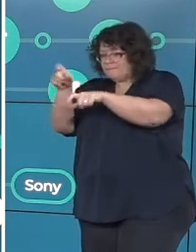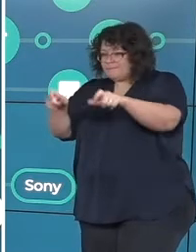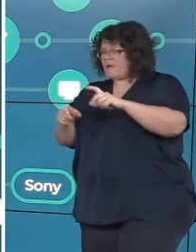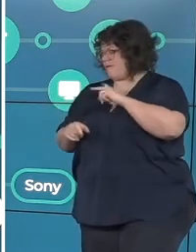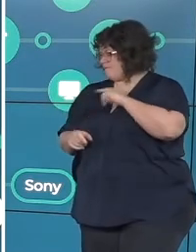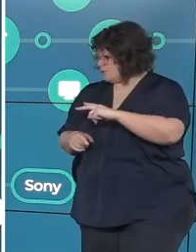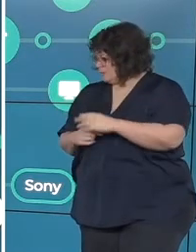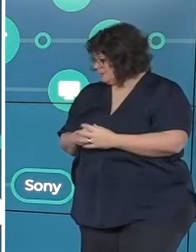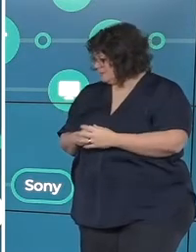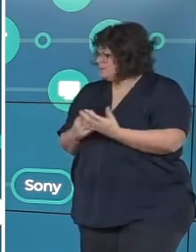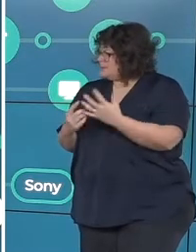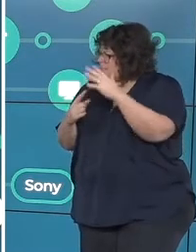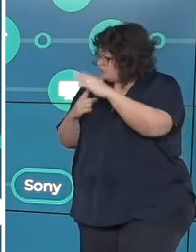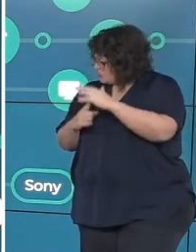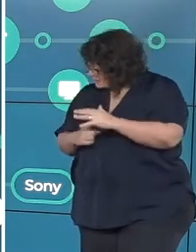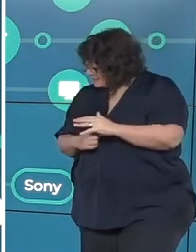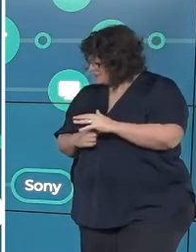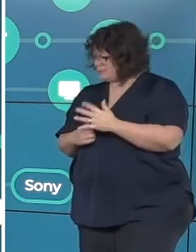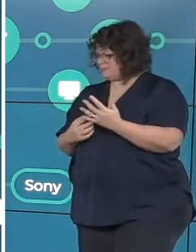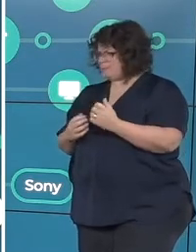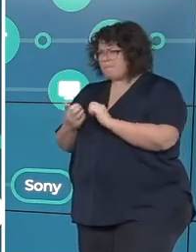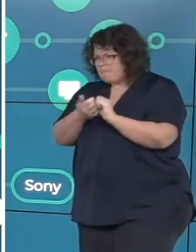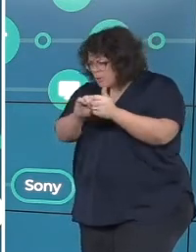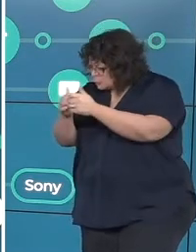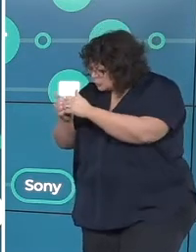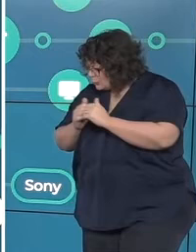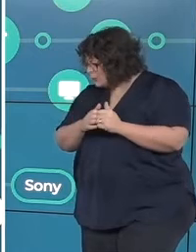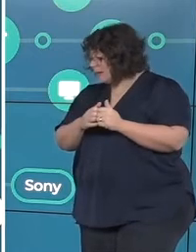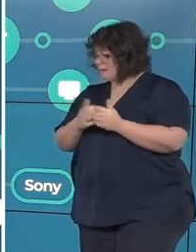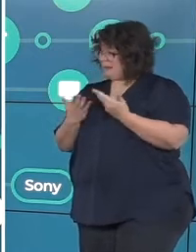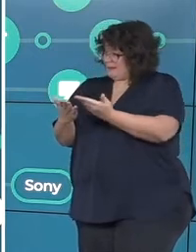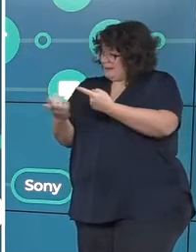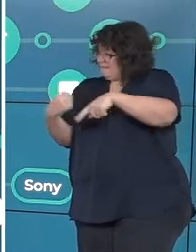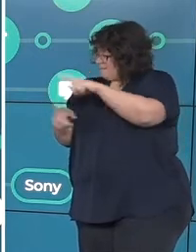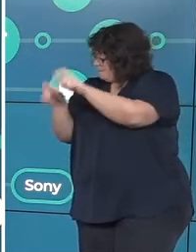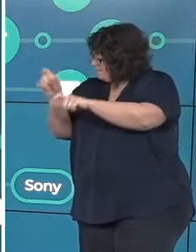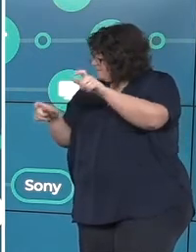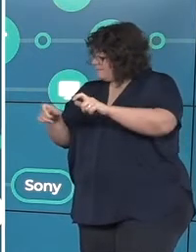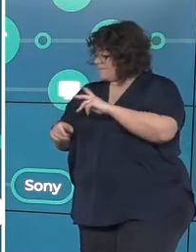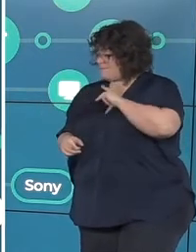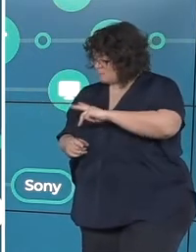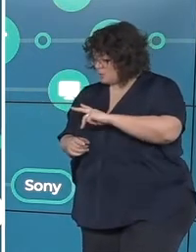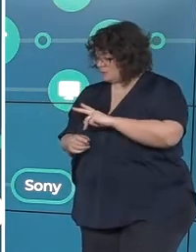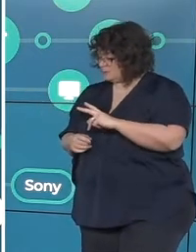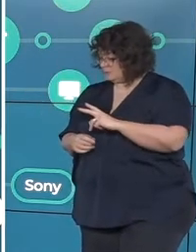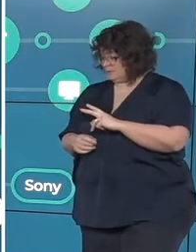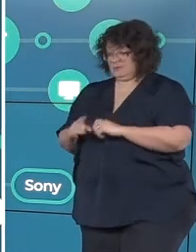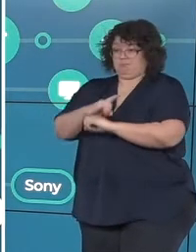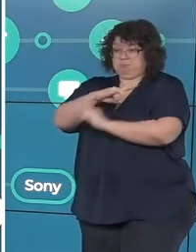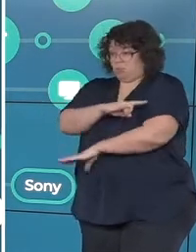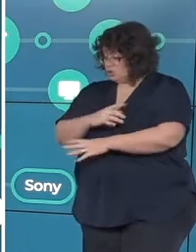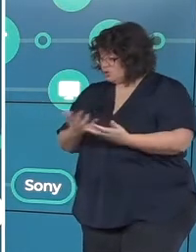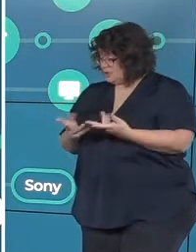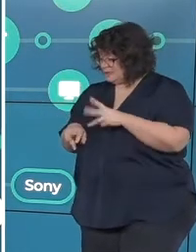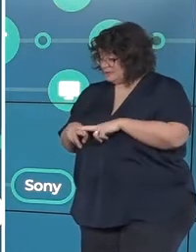calling bullshit when people say things can't be done, it's always been this way, or holding organisations to account when they think they're